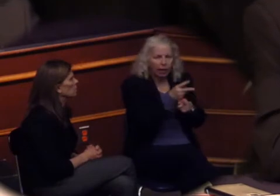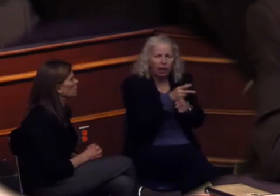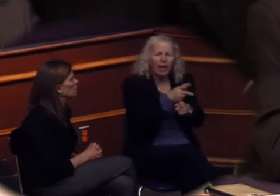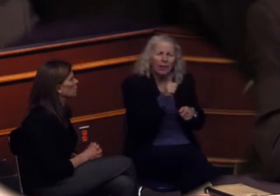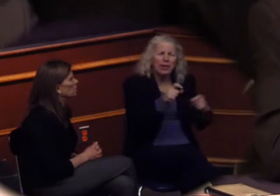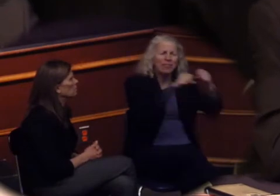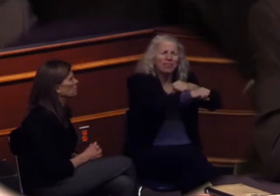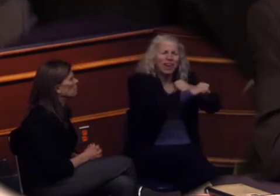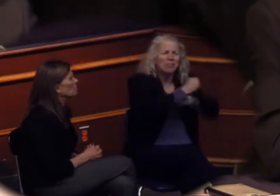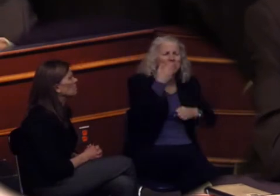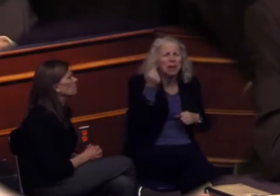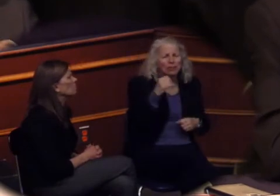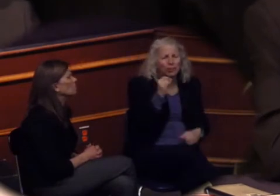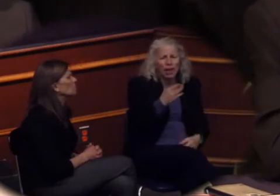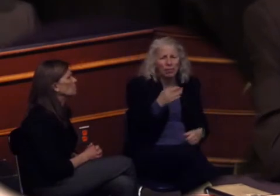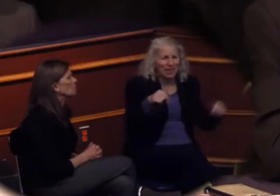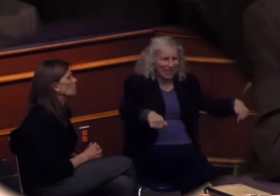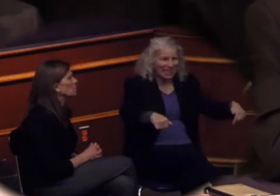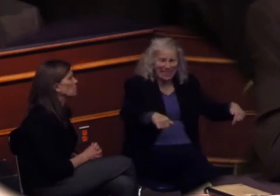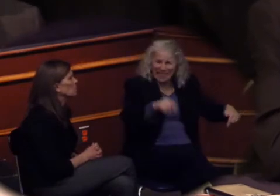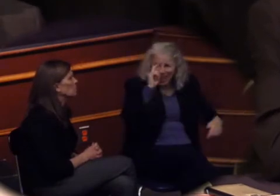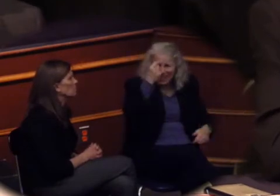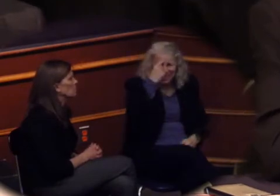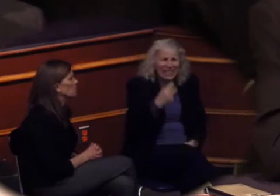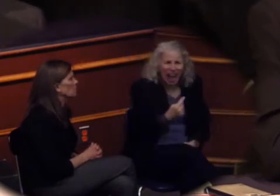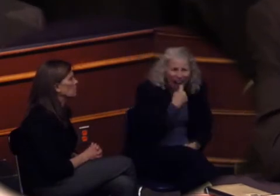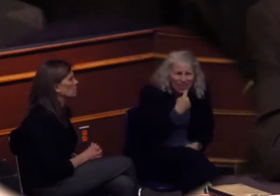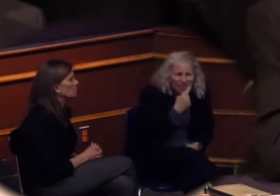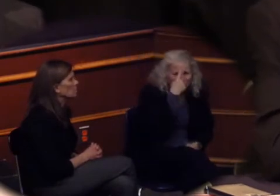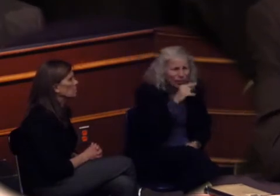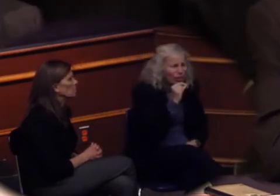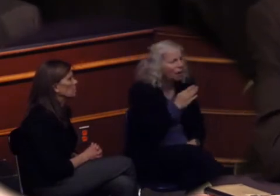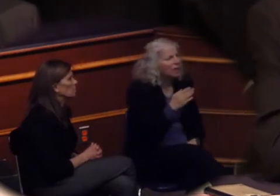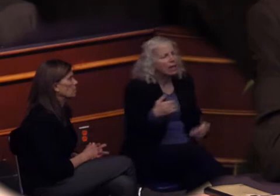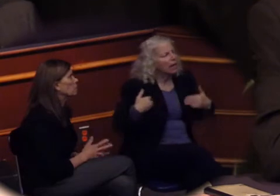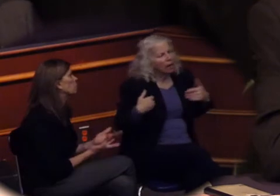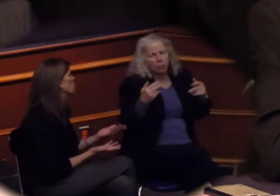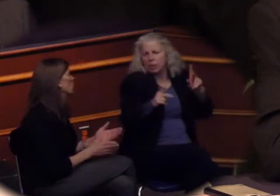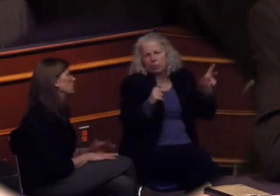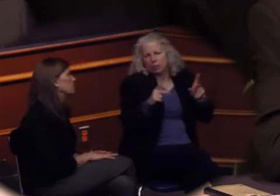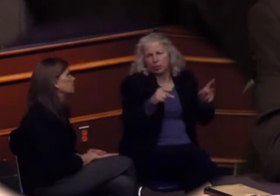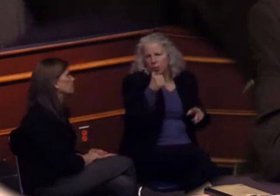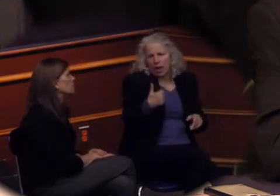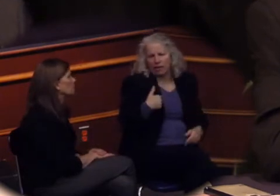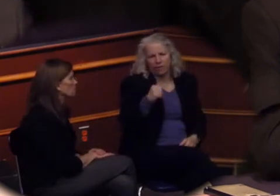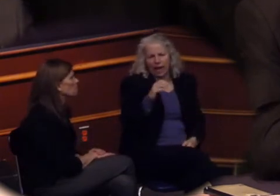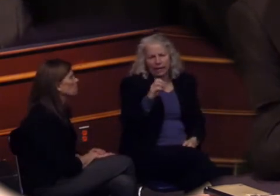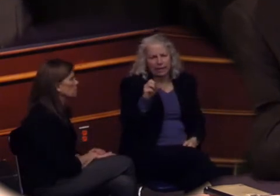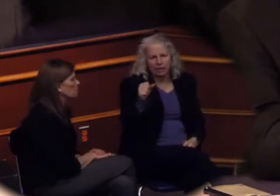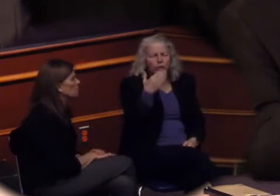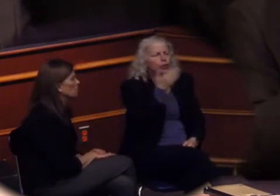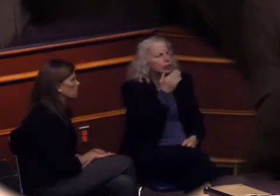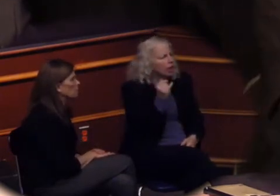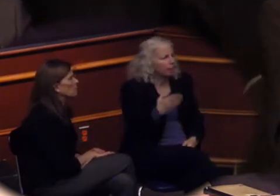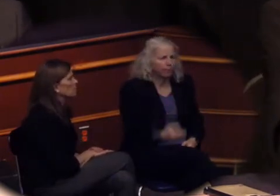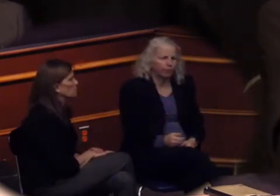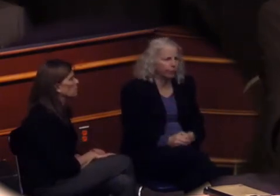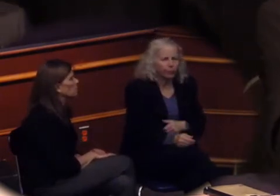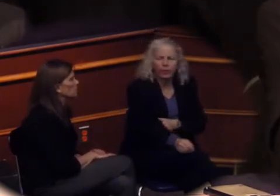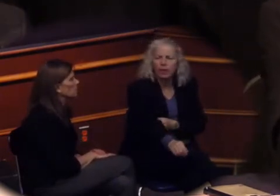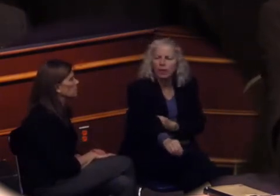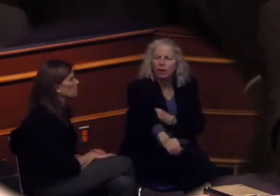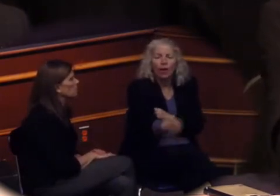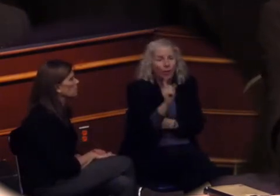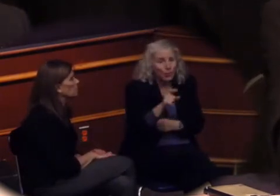jobs, that jobs in this state suck and that most young people do not have access to decent jobs. We also